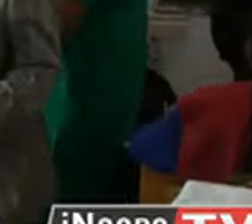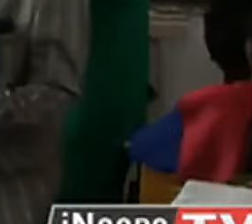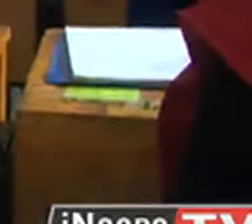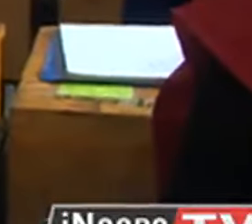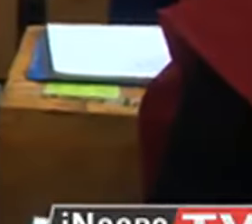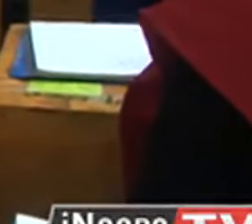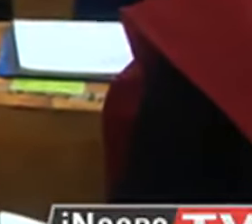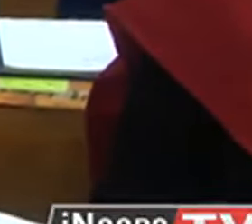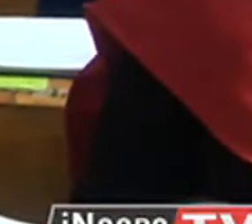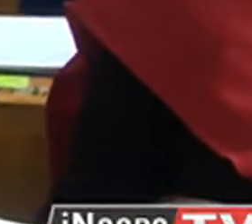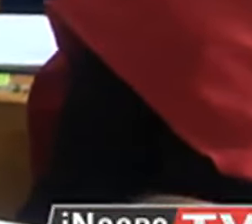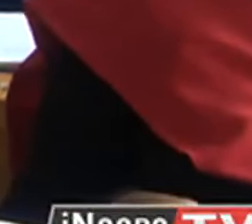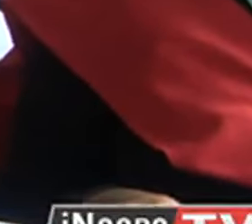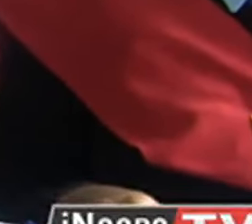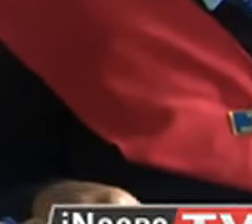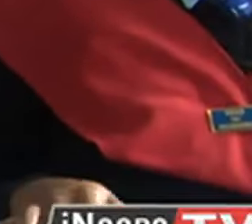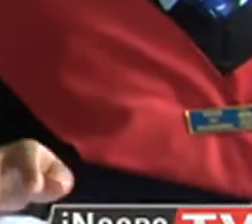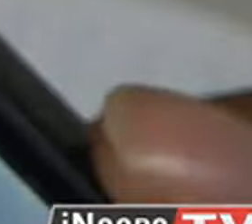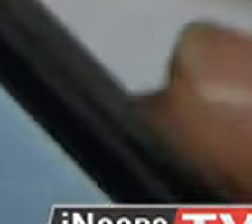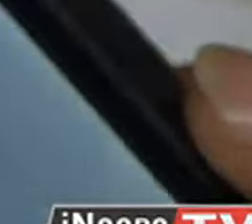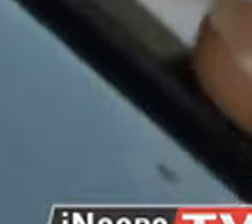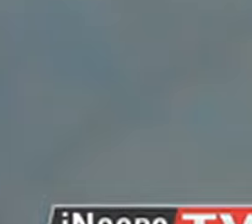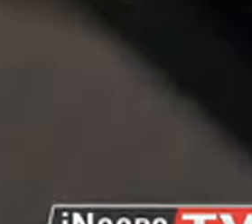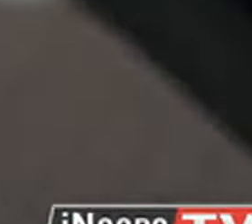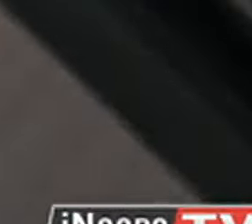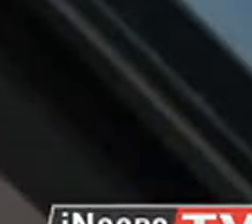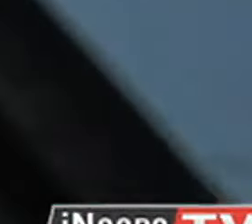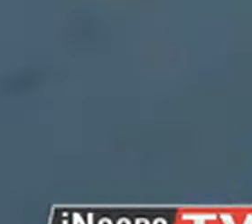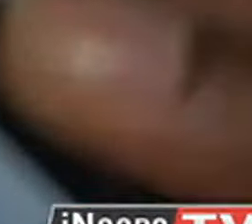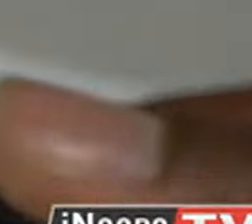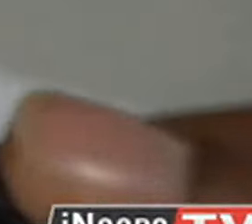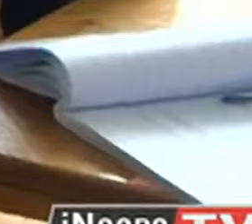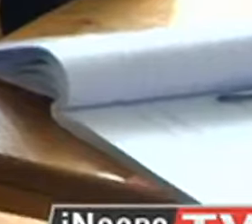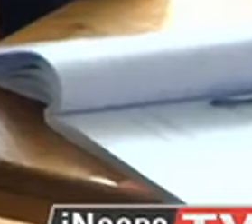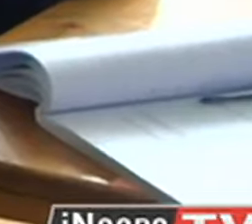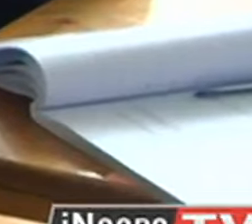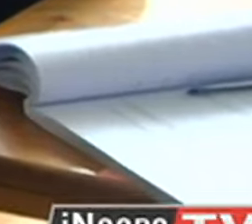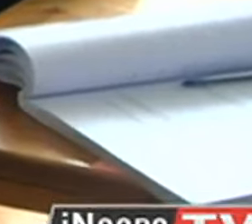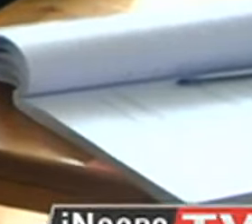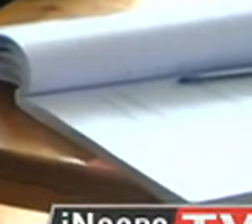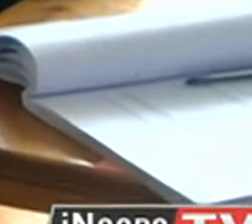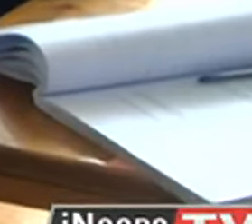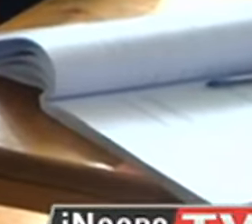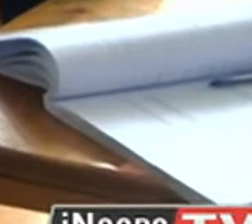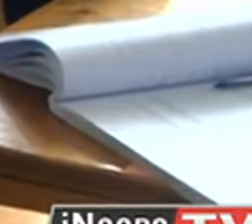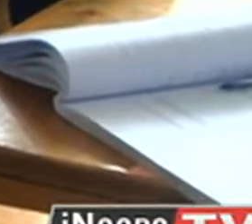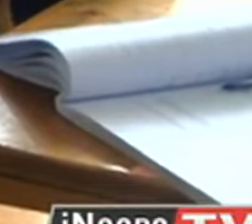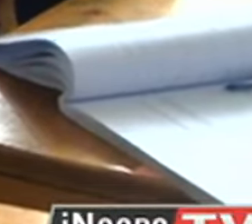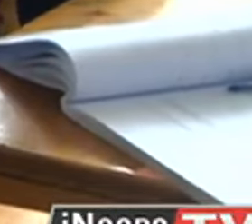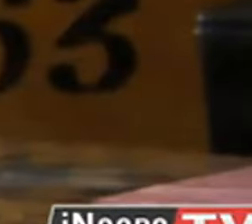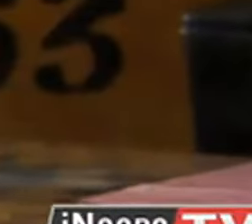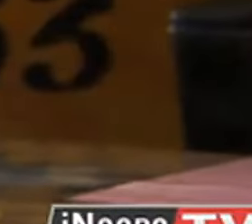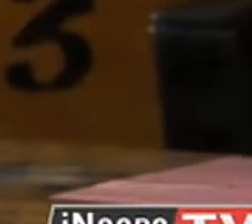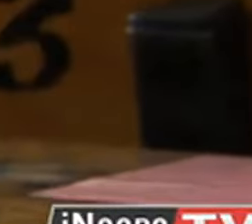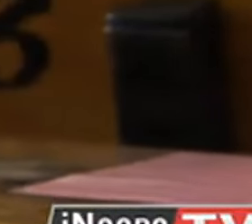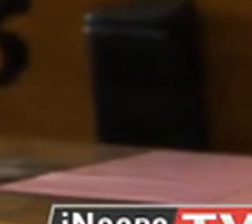Statistics, KNBS, will be stepping into learning institutions with their tools in search of the true and real number of pupils and students in